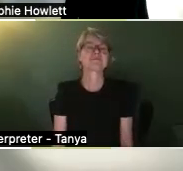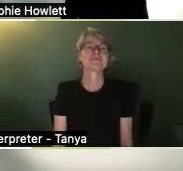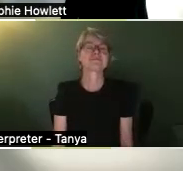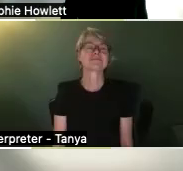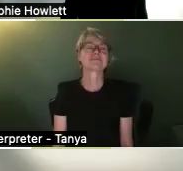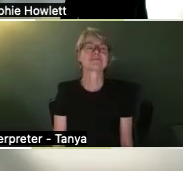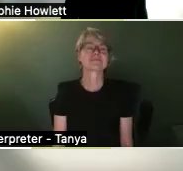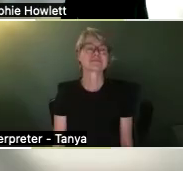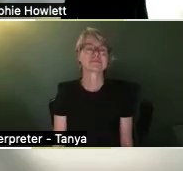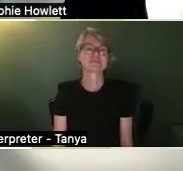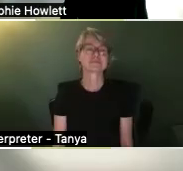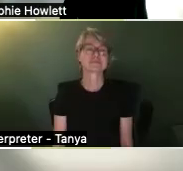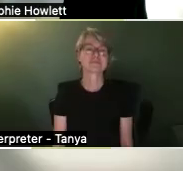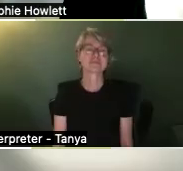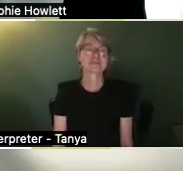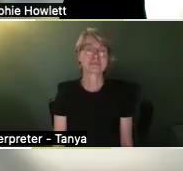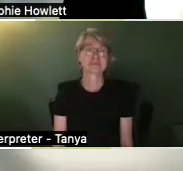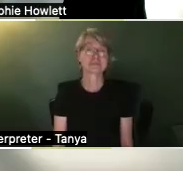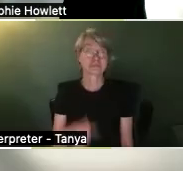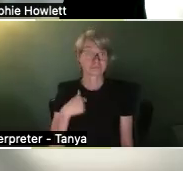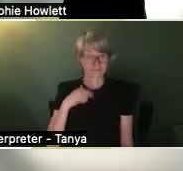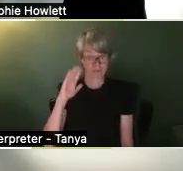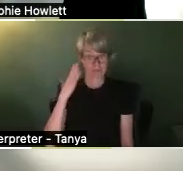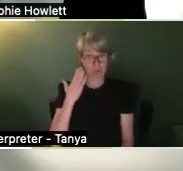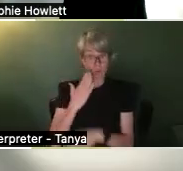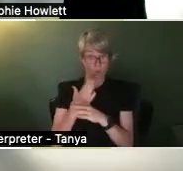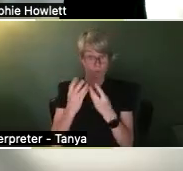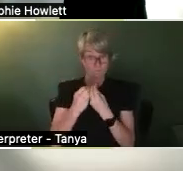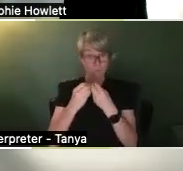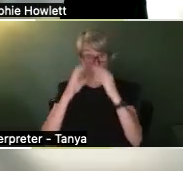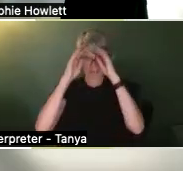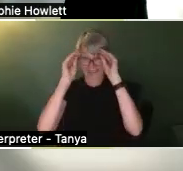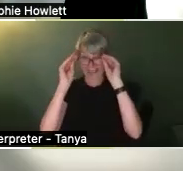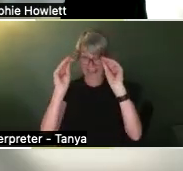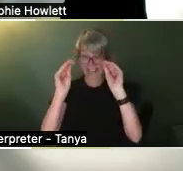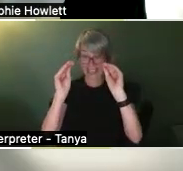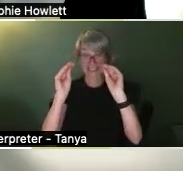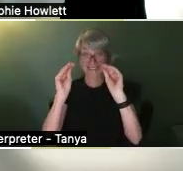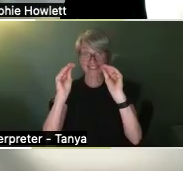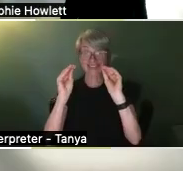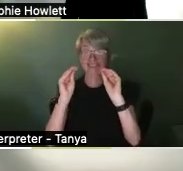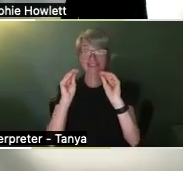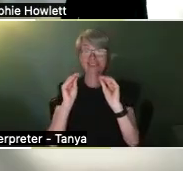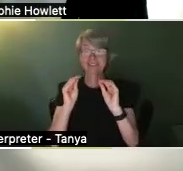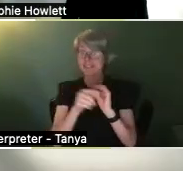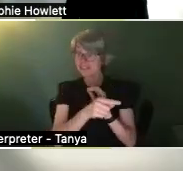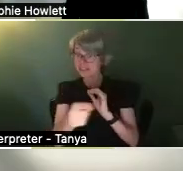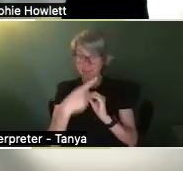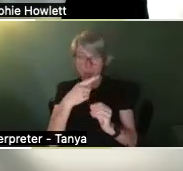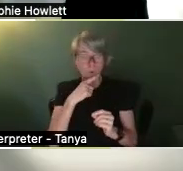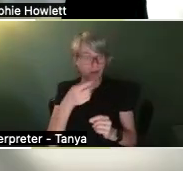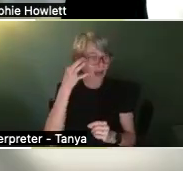And when I did this work for the education modules, the feedback was so positive.